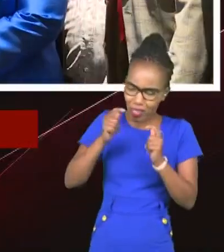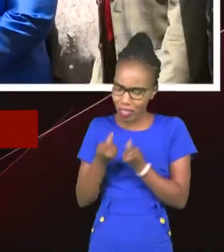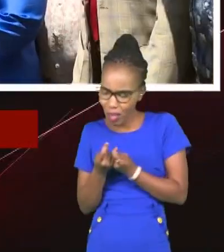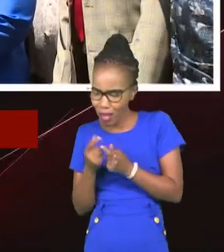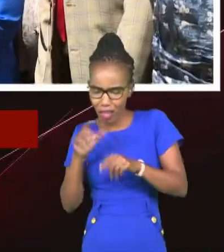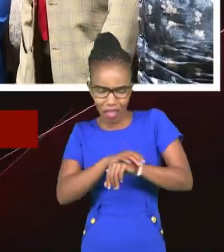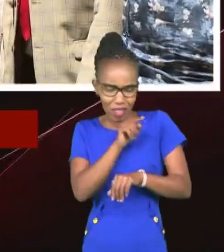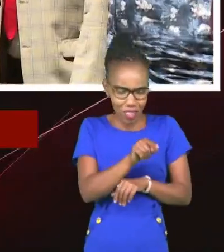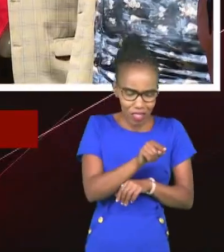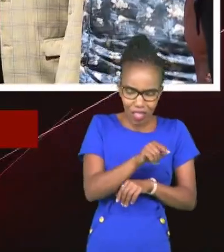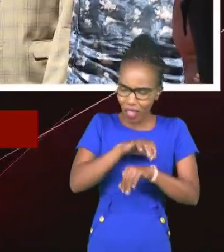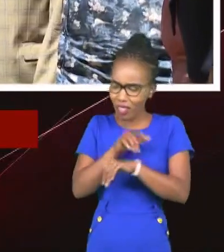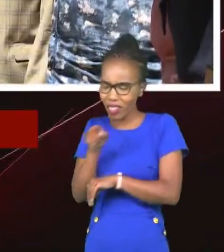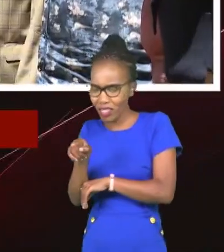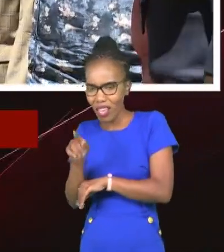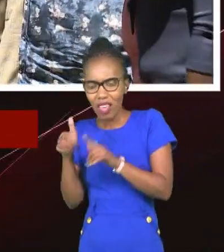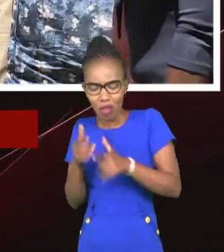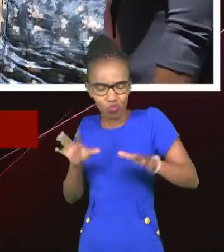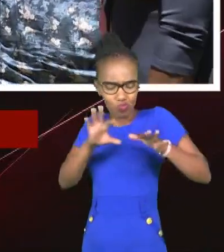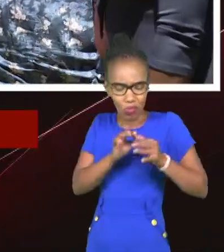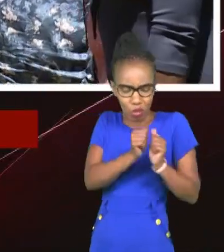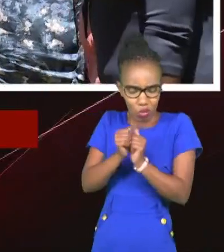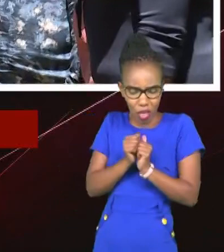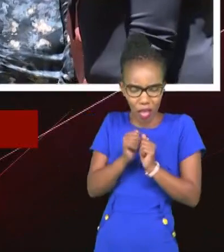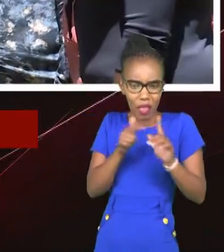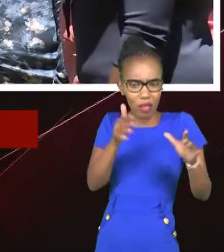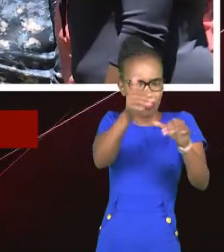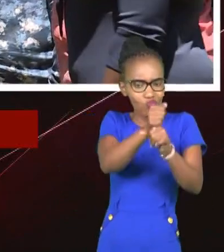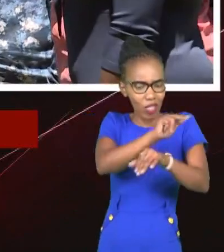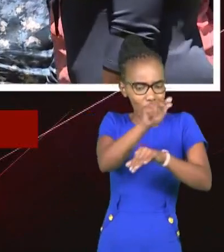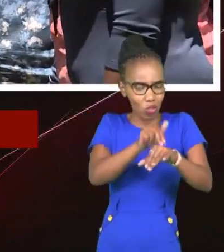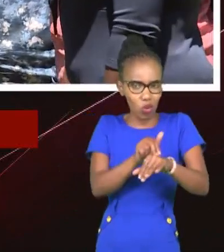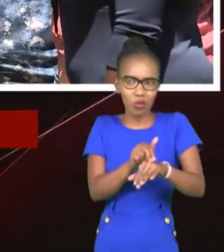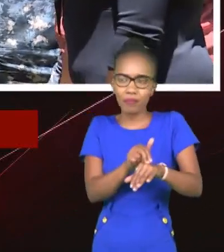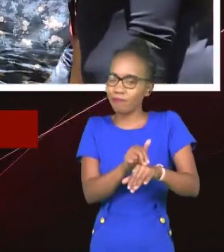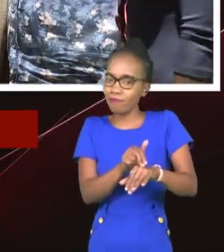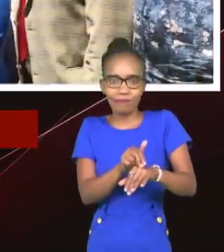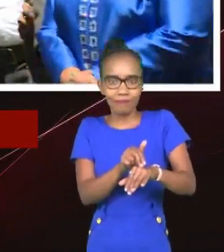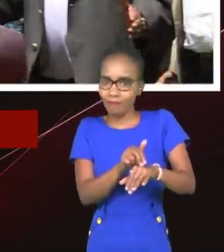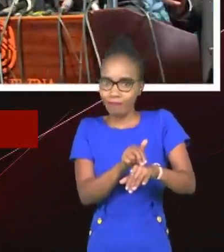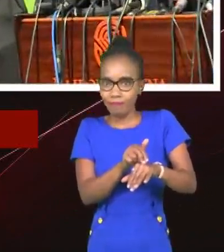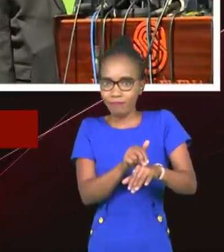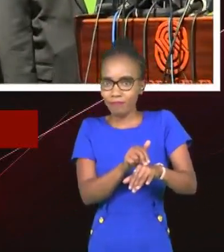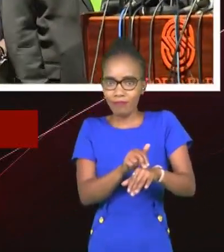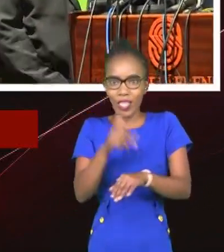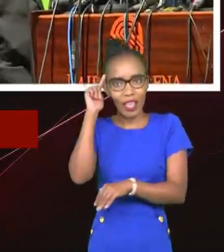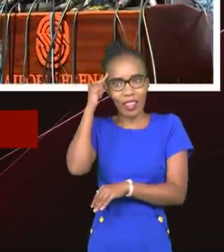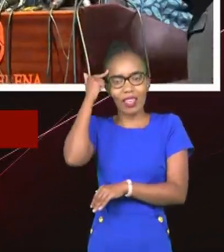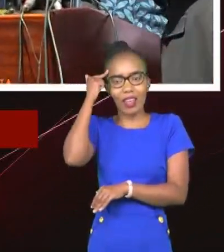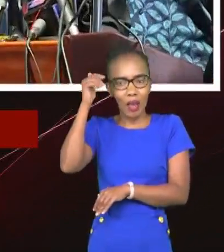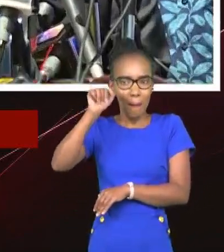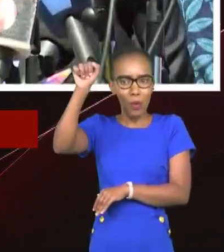bit here, we take these swing votes, and then we put them together, and then we form a national outfit. I think that is a archaic politic that has